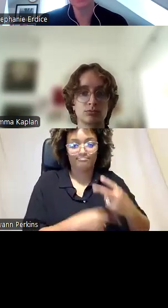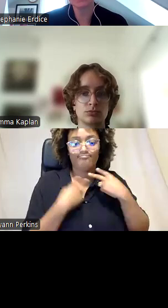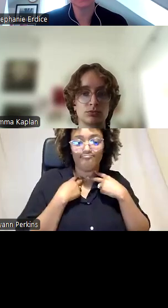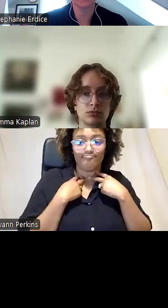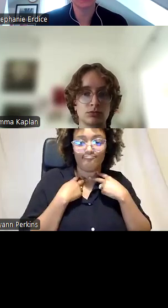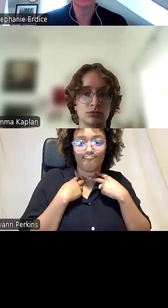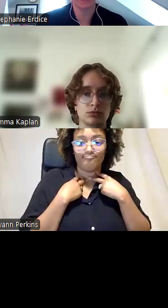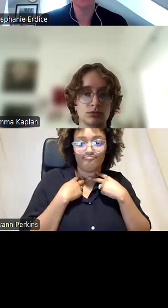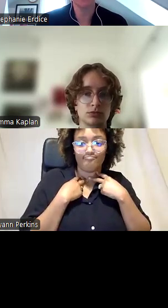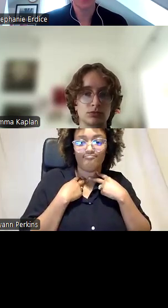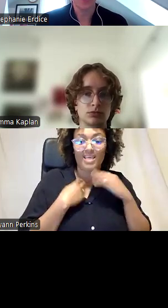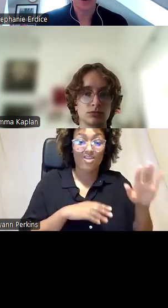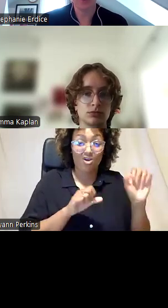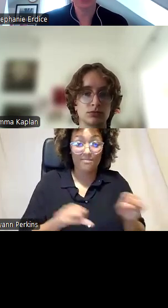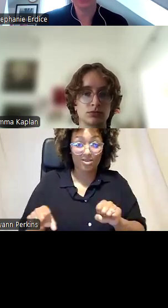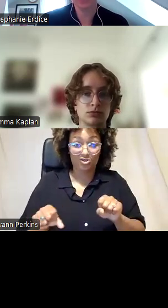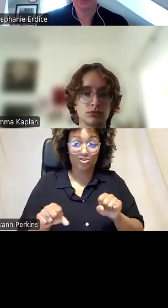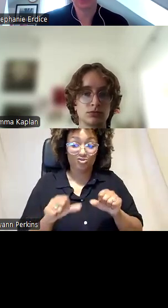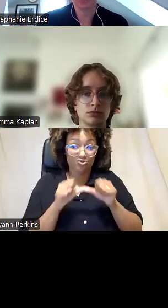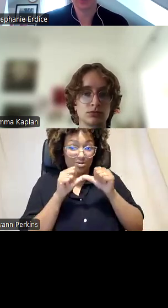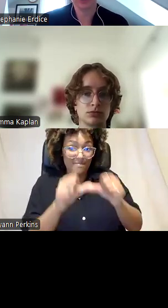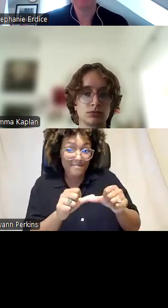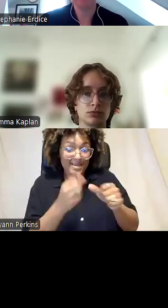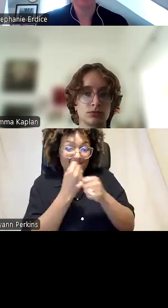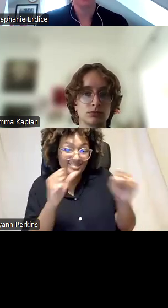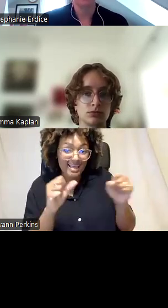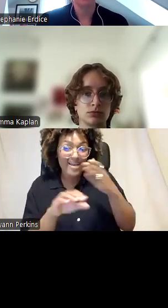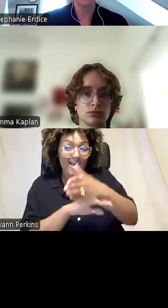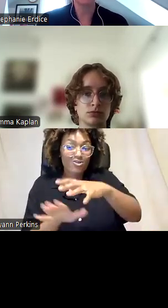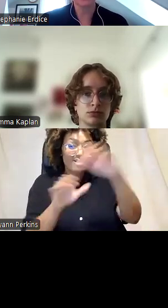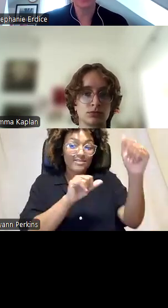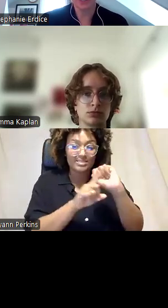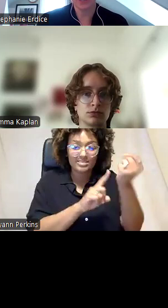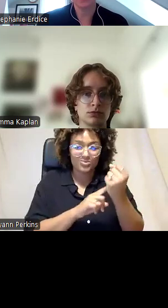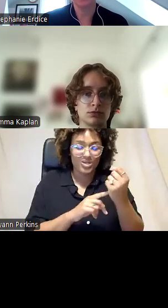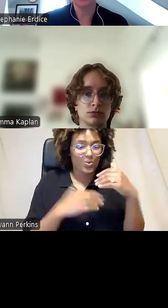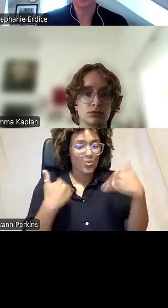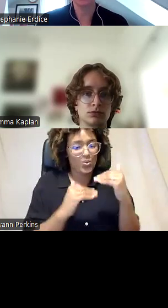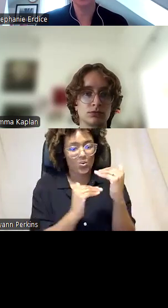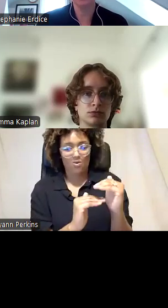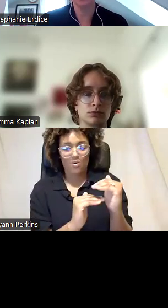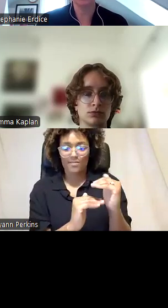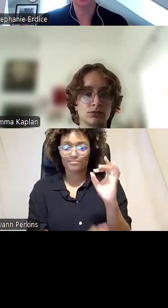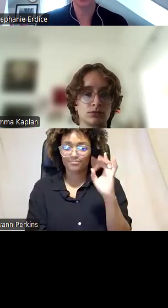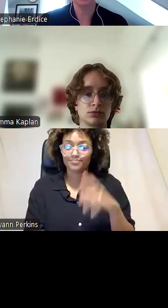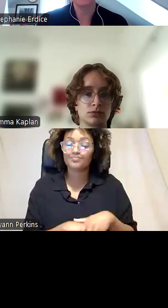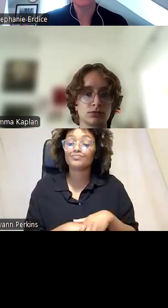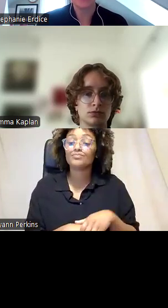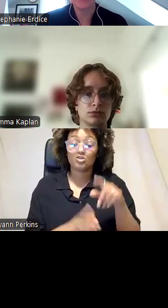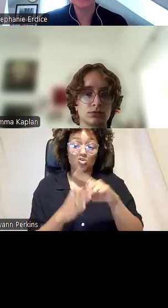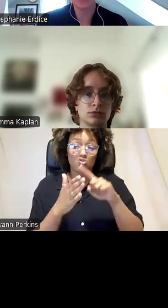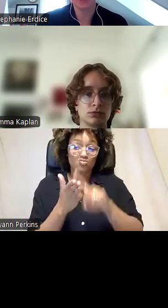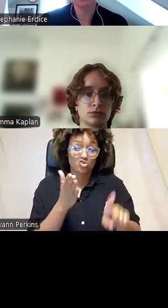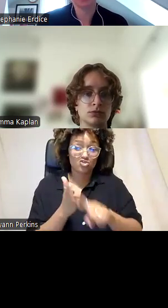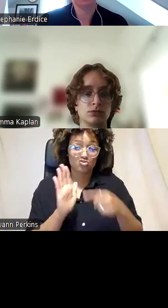the survivor's ability to stay safe after leaving the situation. Research indicates that financial abuse occurs